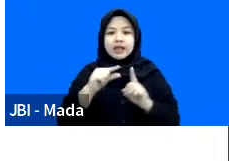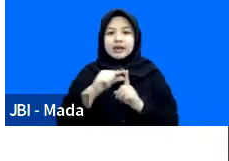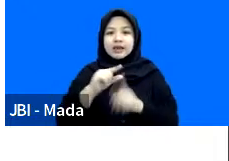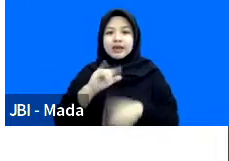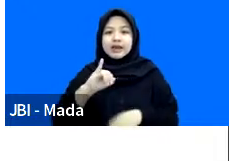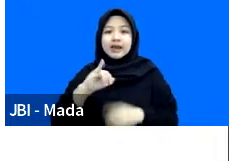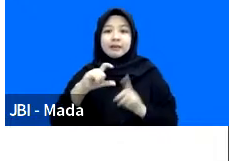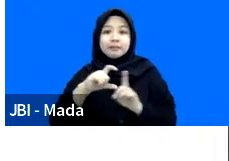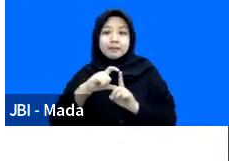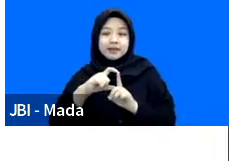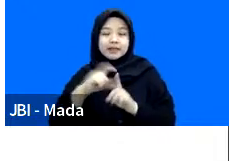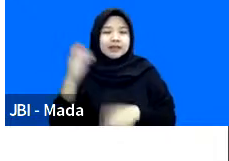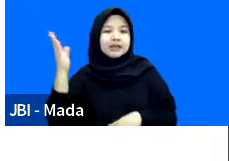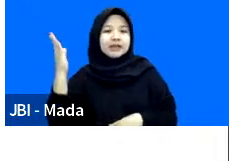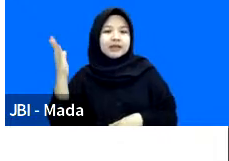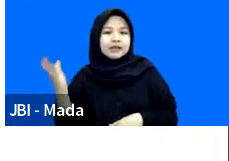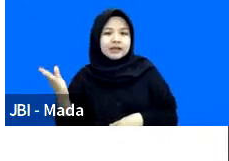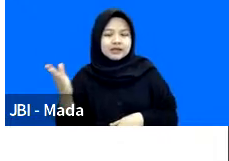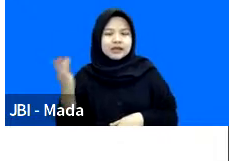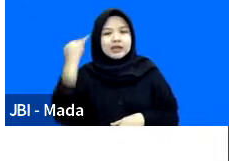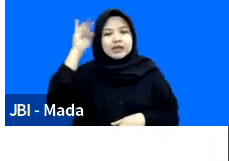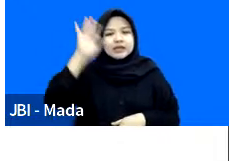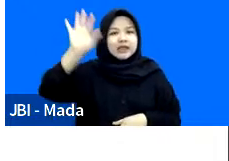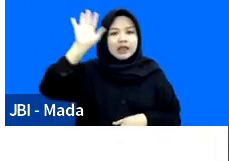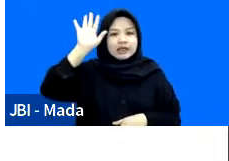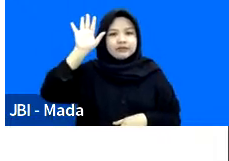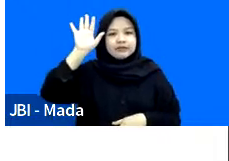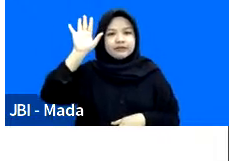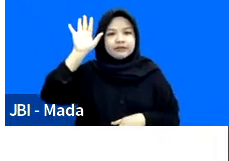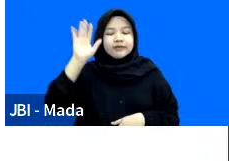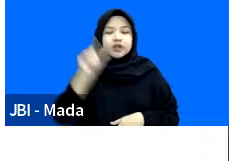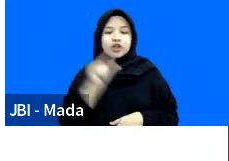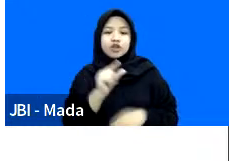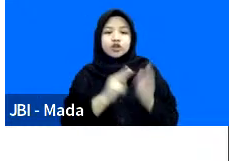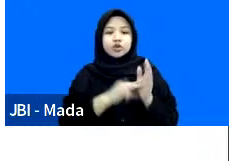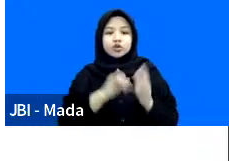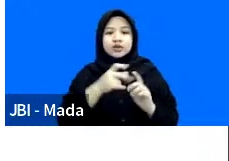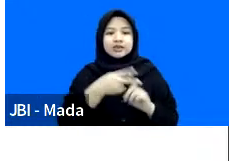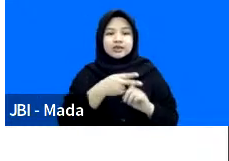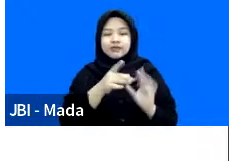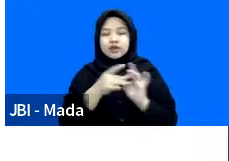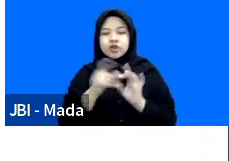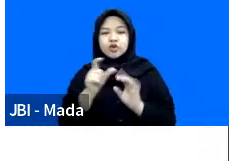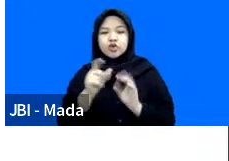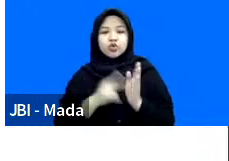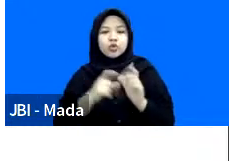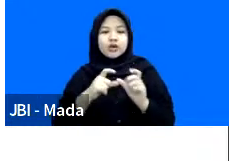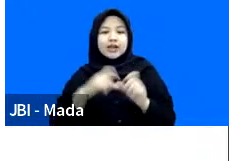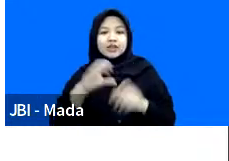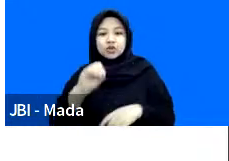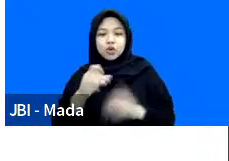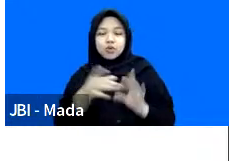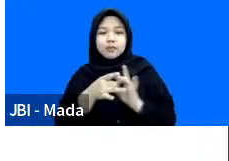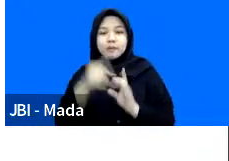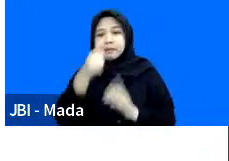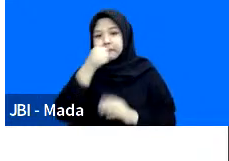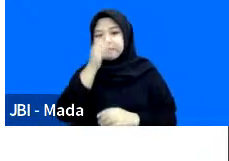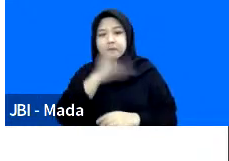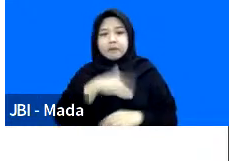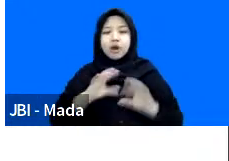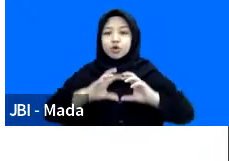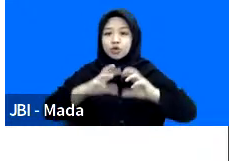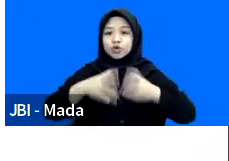joint initiative between UNICEF, UNESCO, and the World Bank that really focuses on advancing